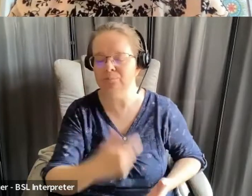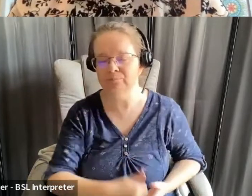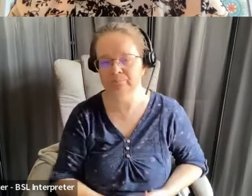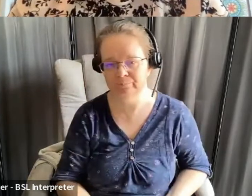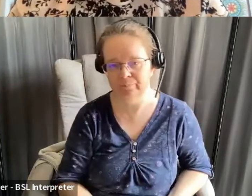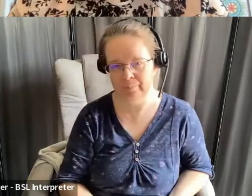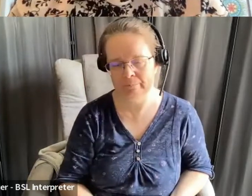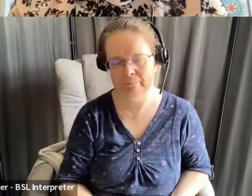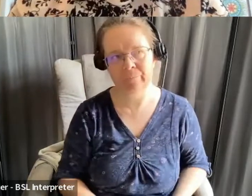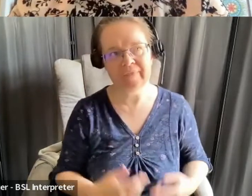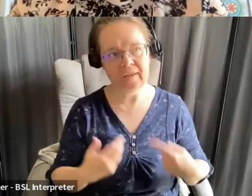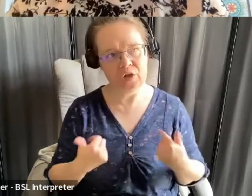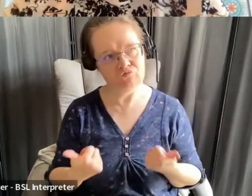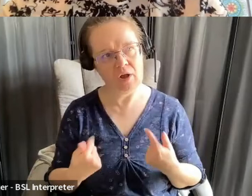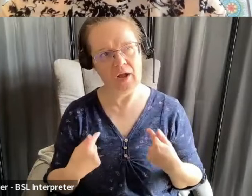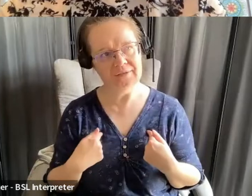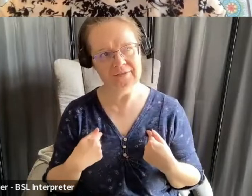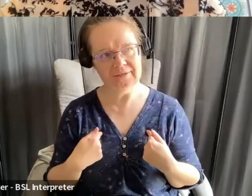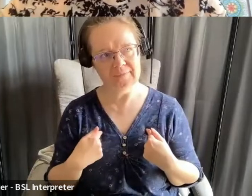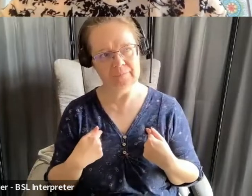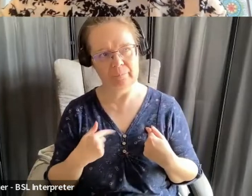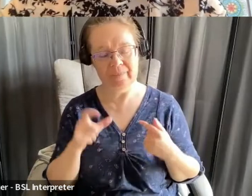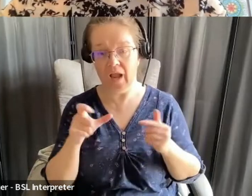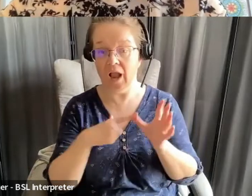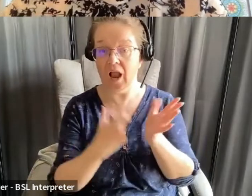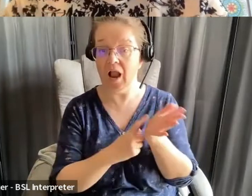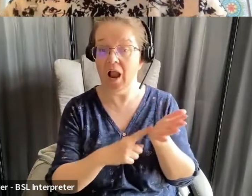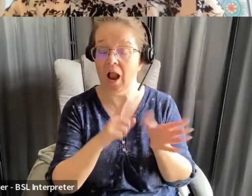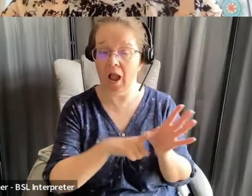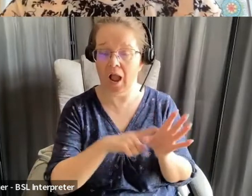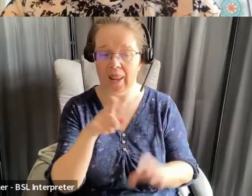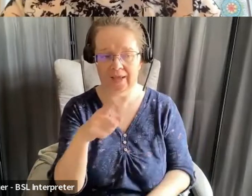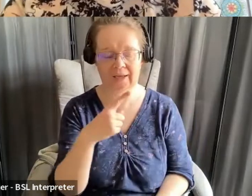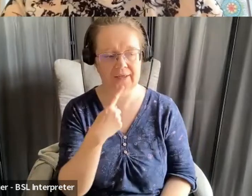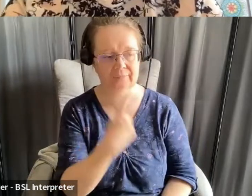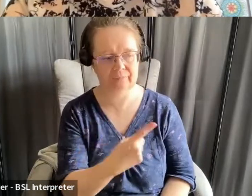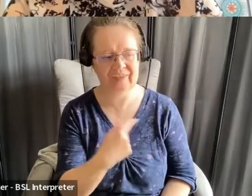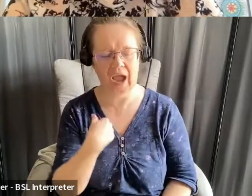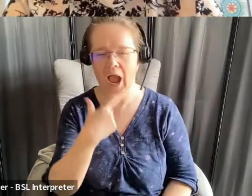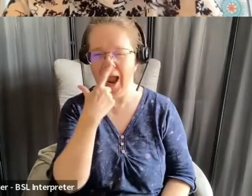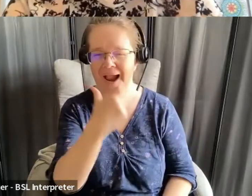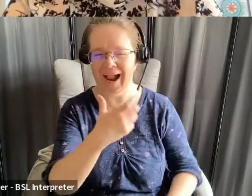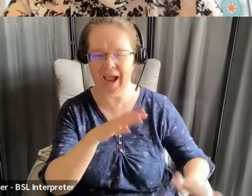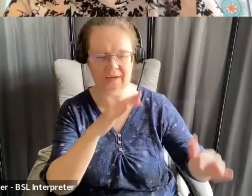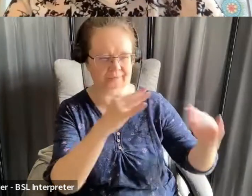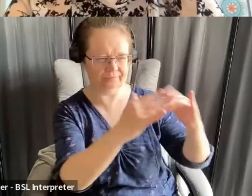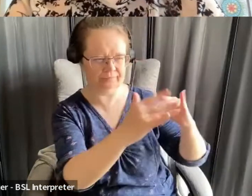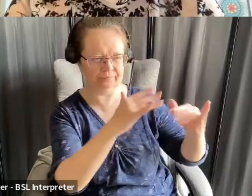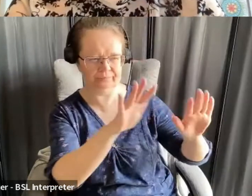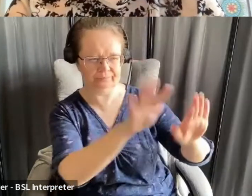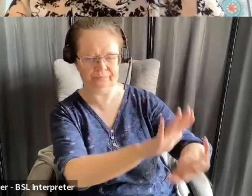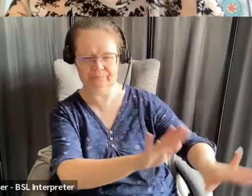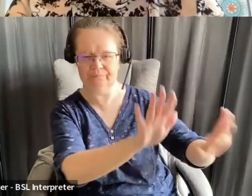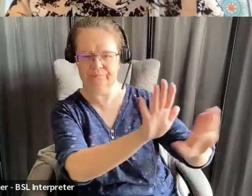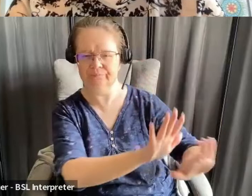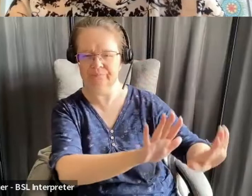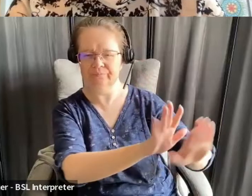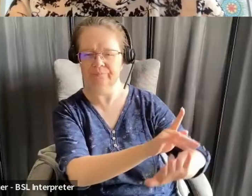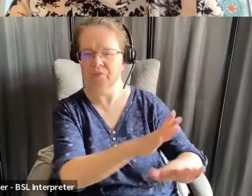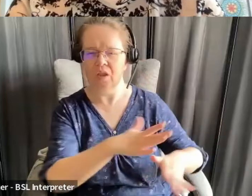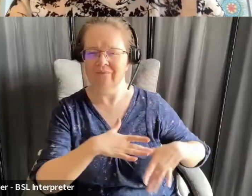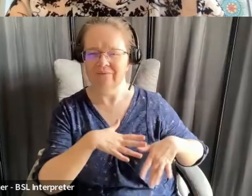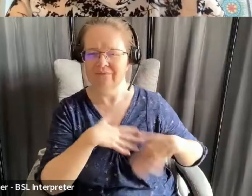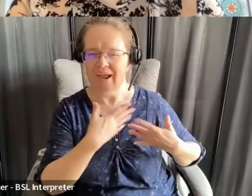I think what I do without even realizing it is I can just sense when somebody is not